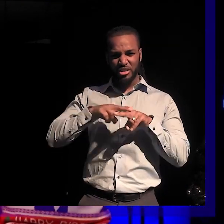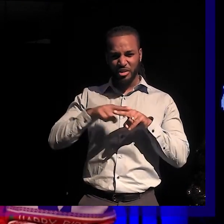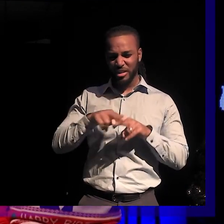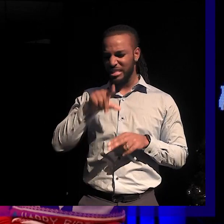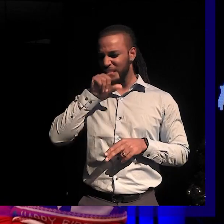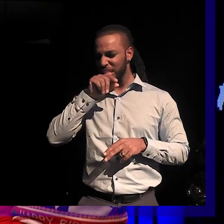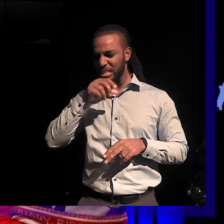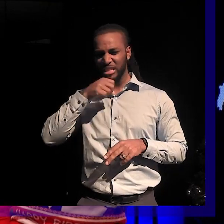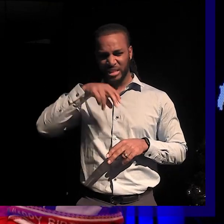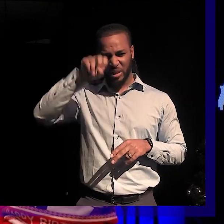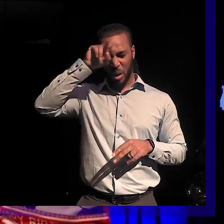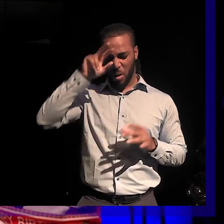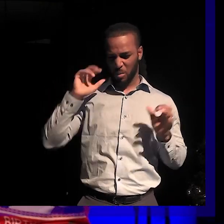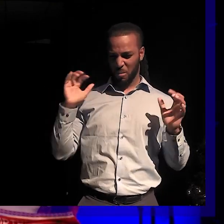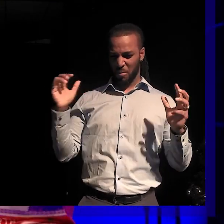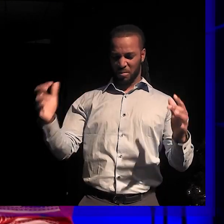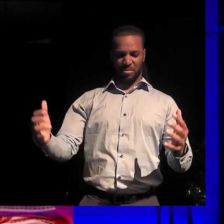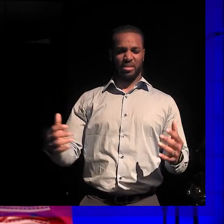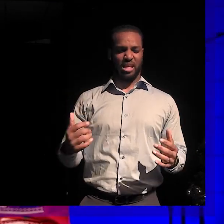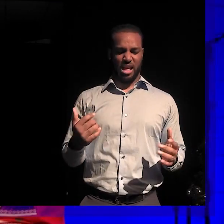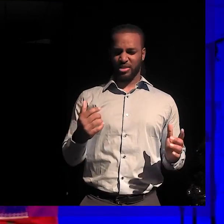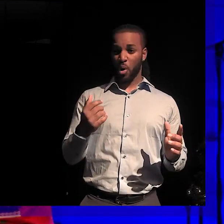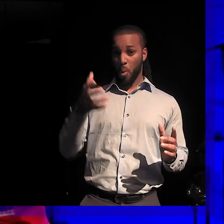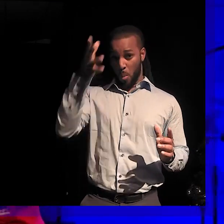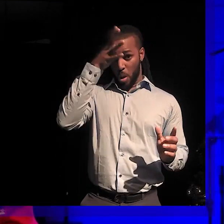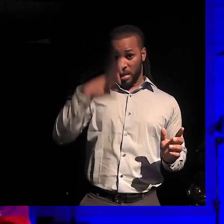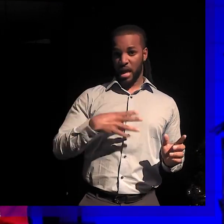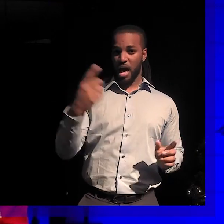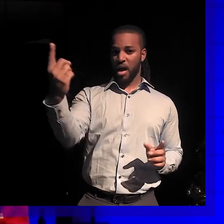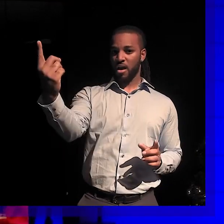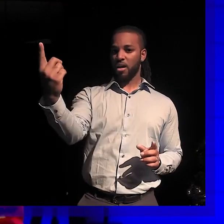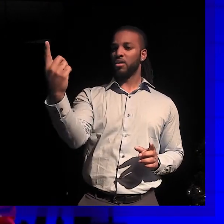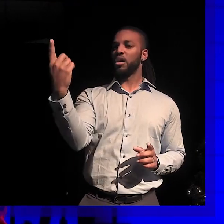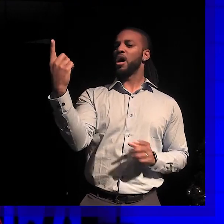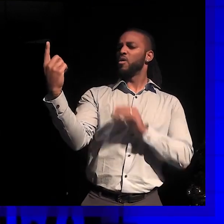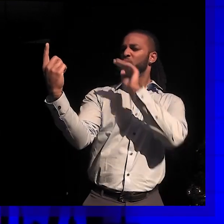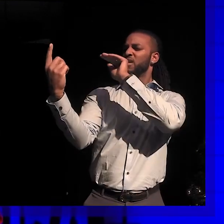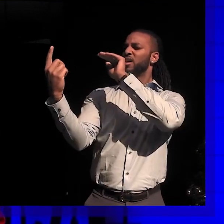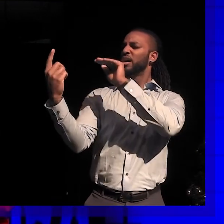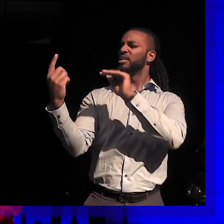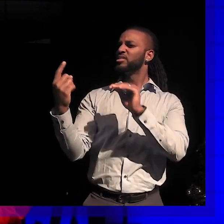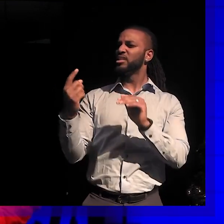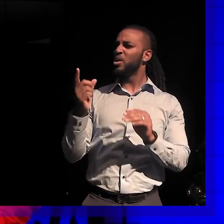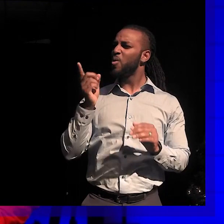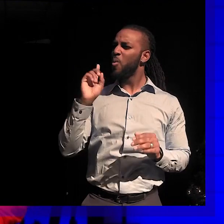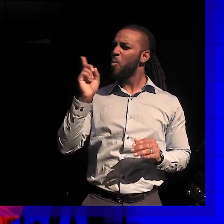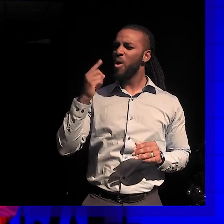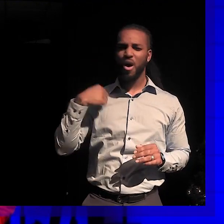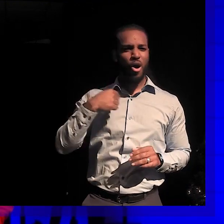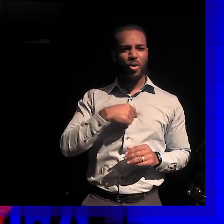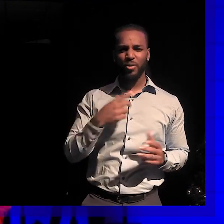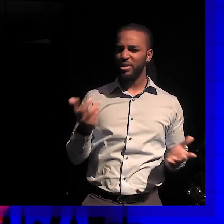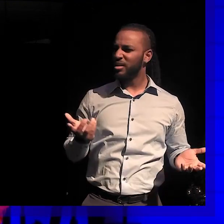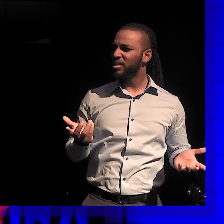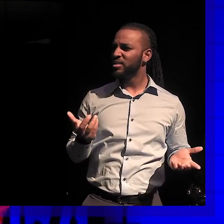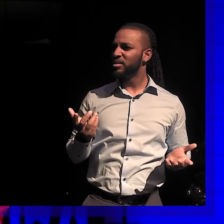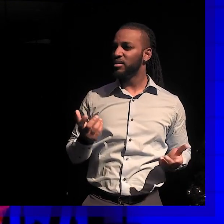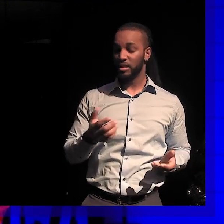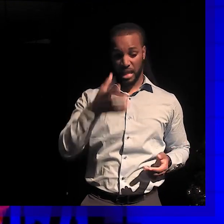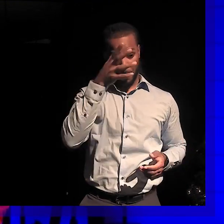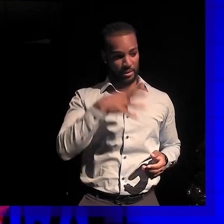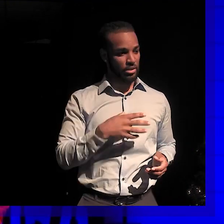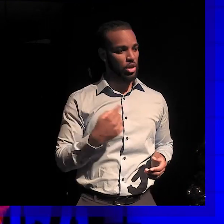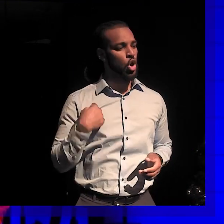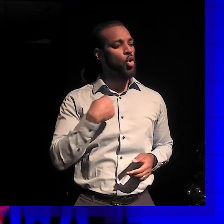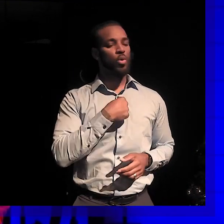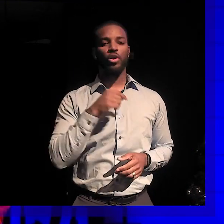to fill up. And I asked the guy that worked in the train through a translator, I said, where are we? And he said, we're